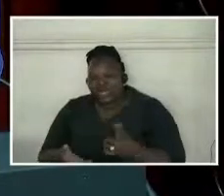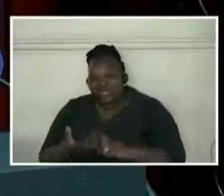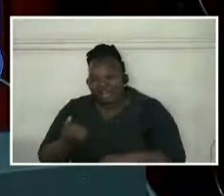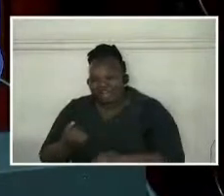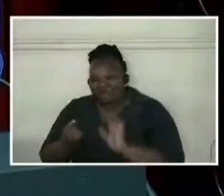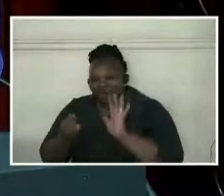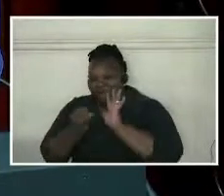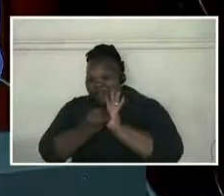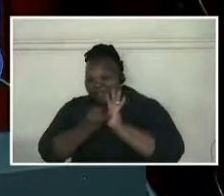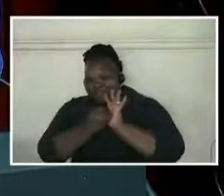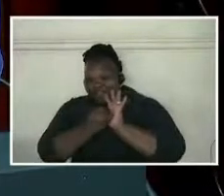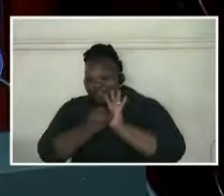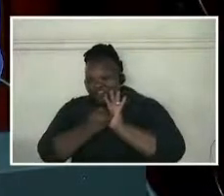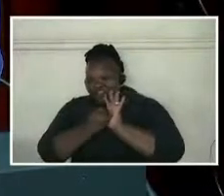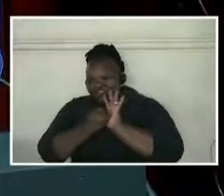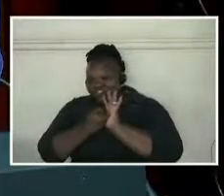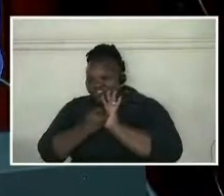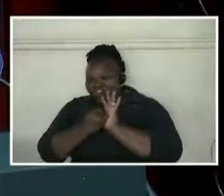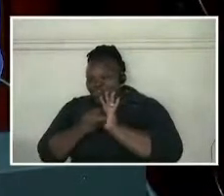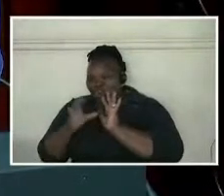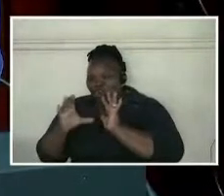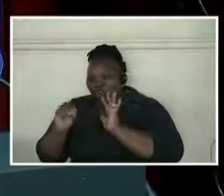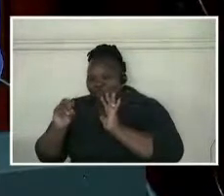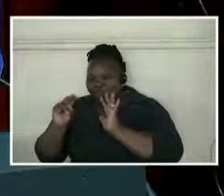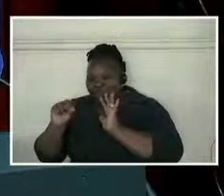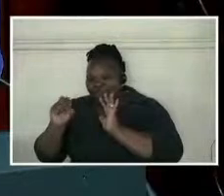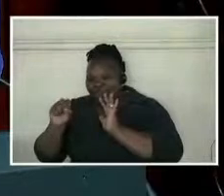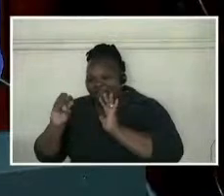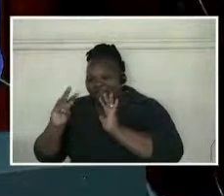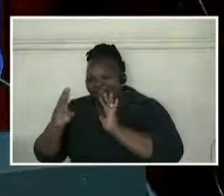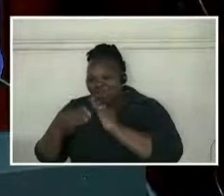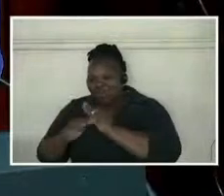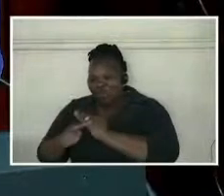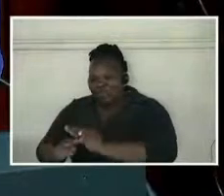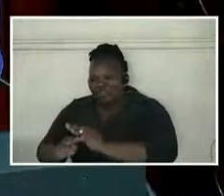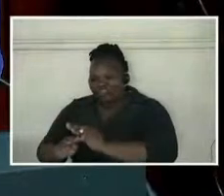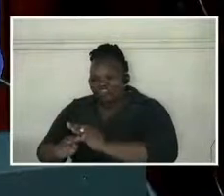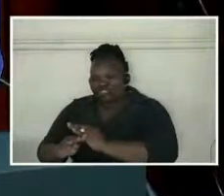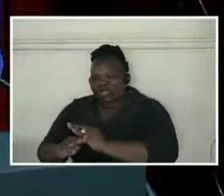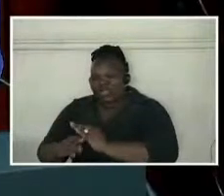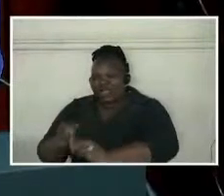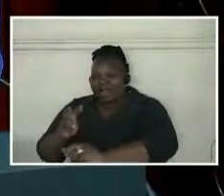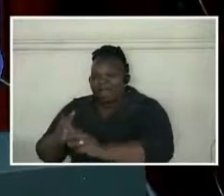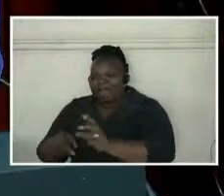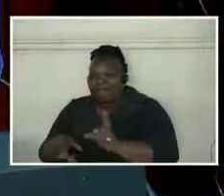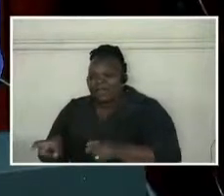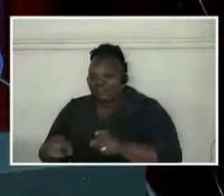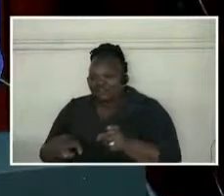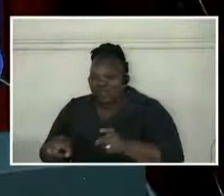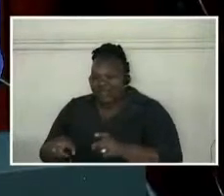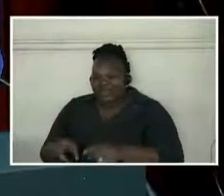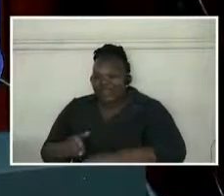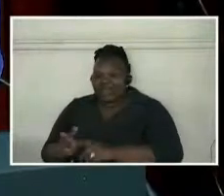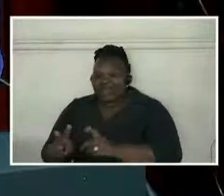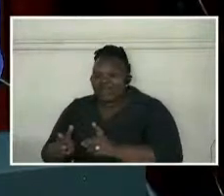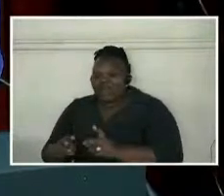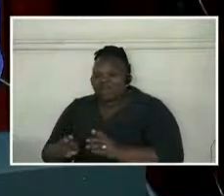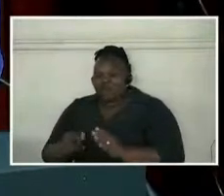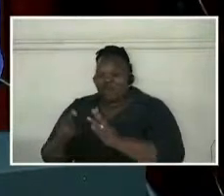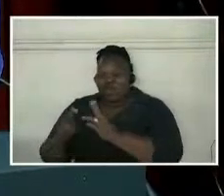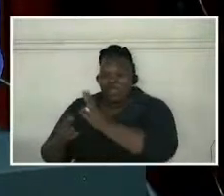identification conservation protection management and administration of heritage